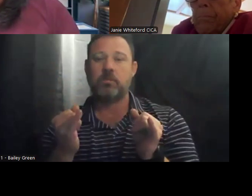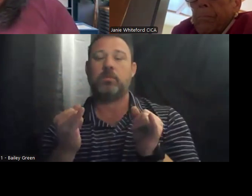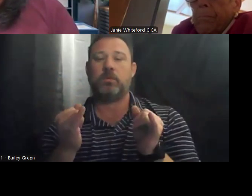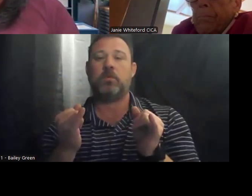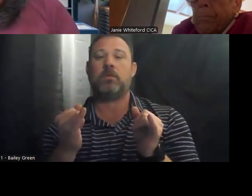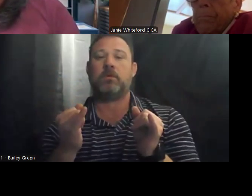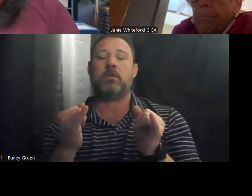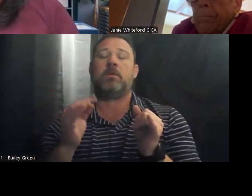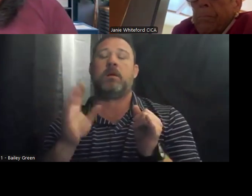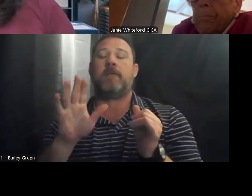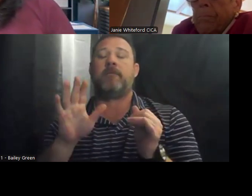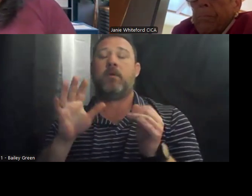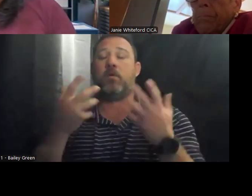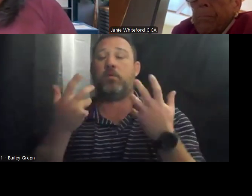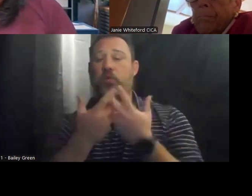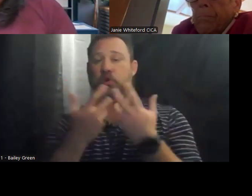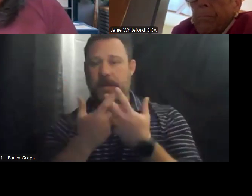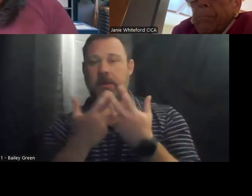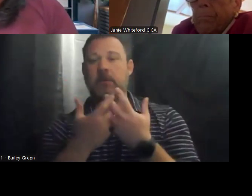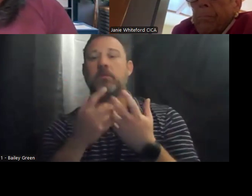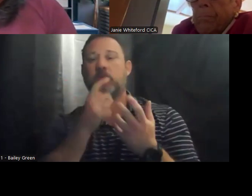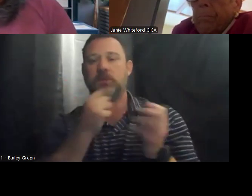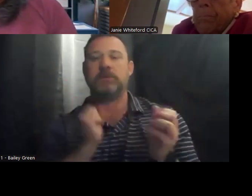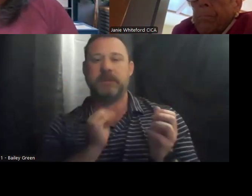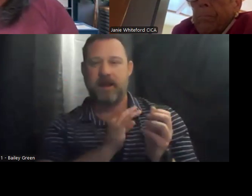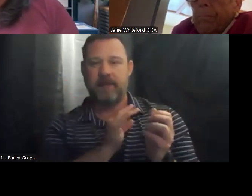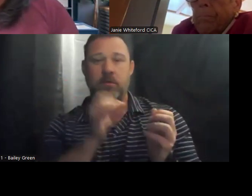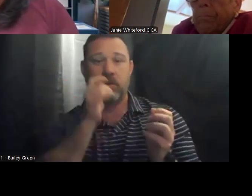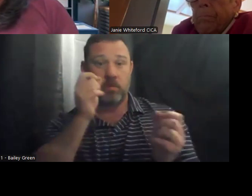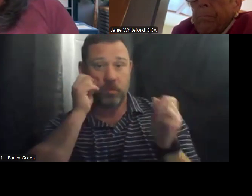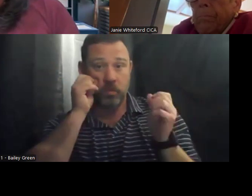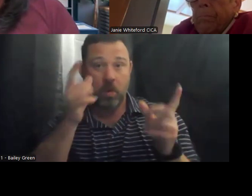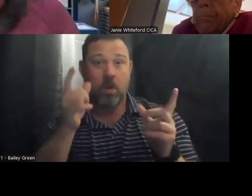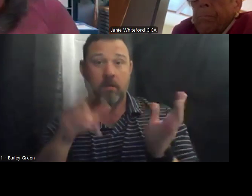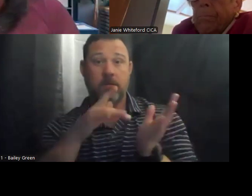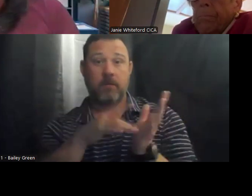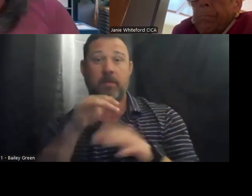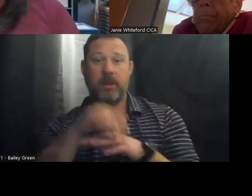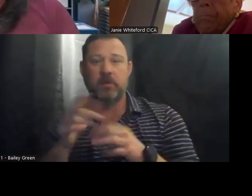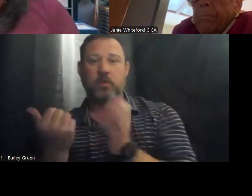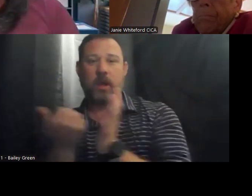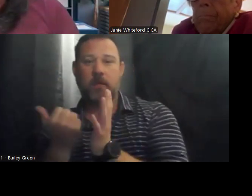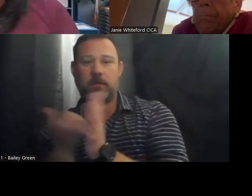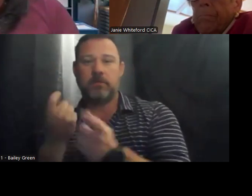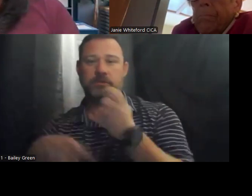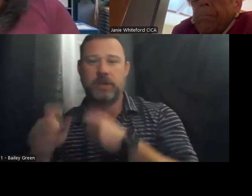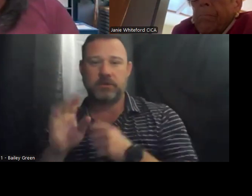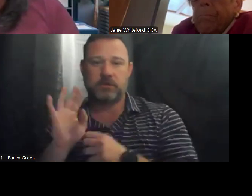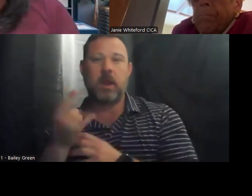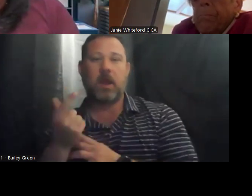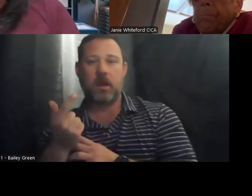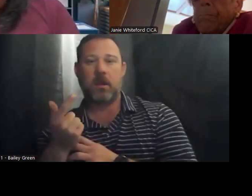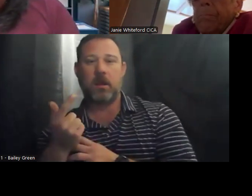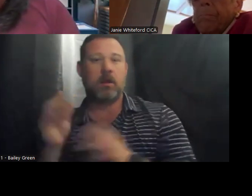a roommate who was also a staff person who got woken up in the middle of the night to assist him changing a colostomy bag. He